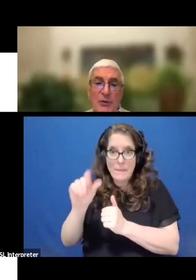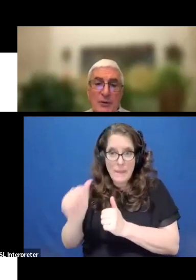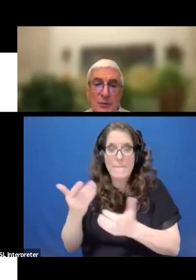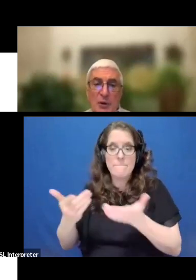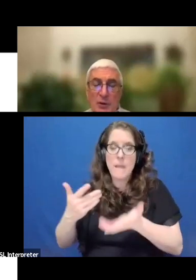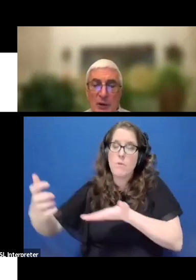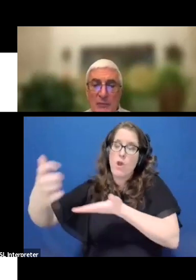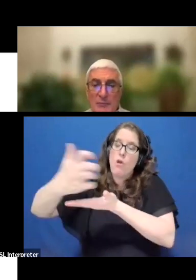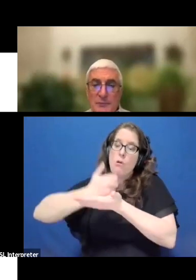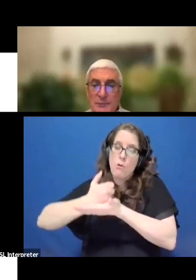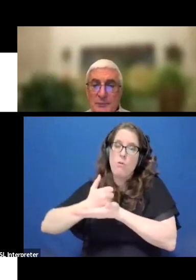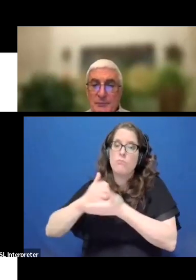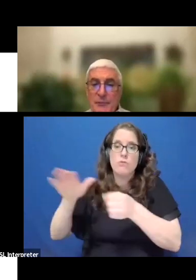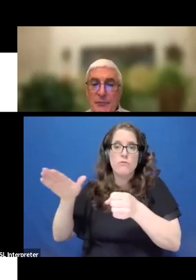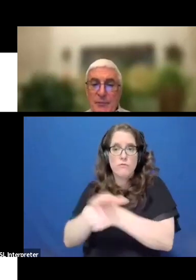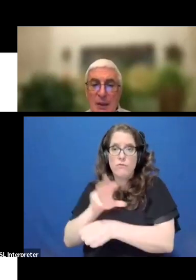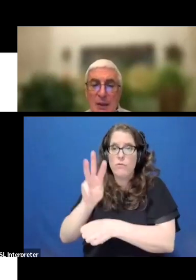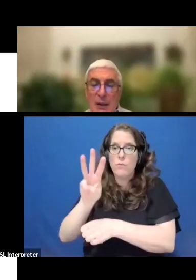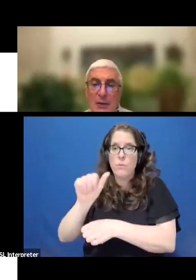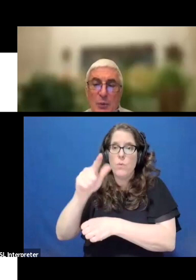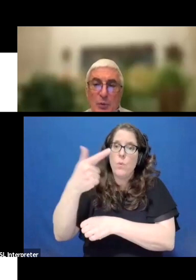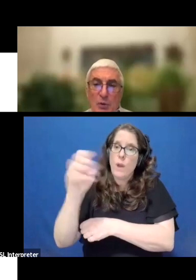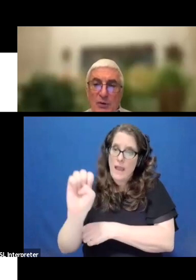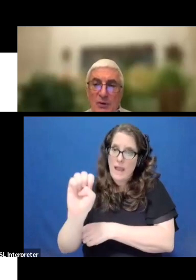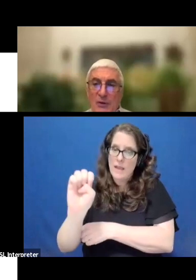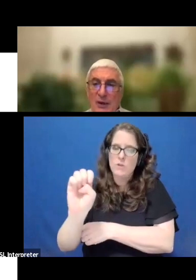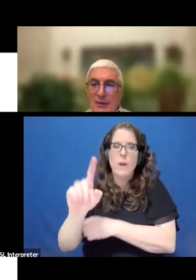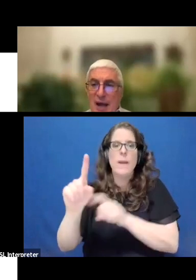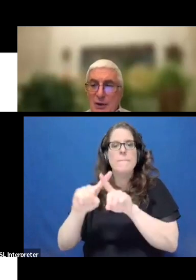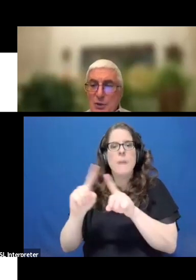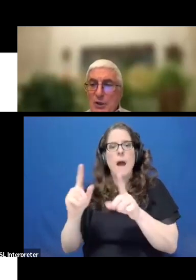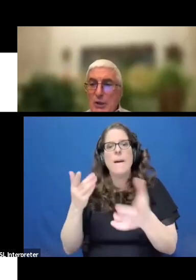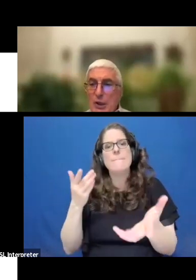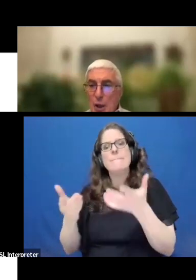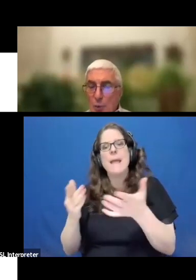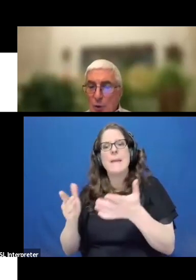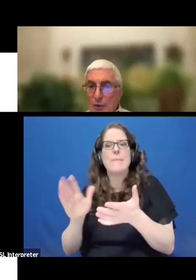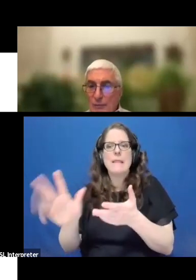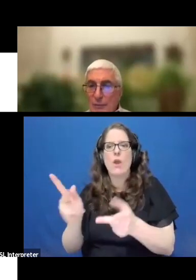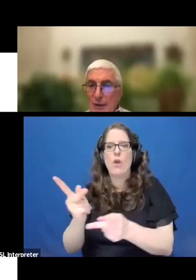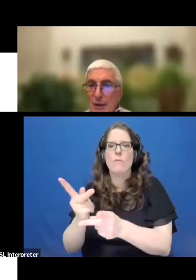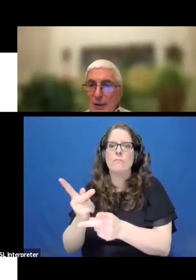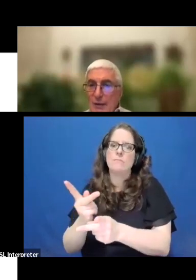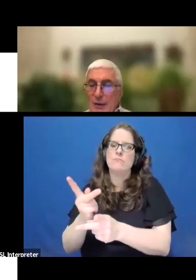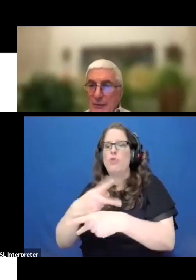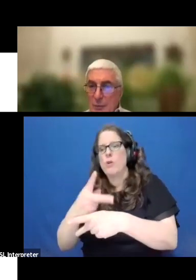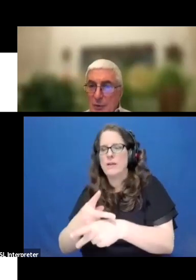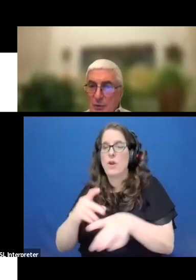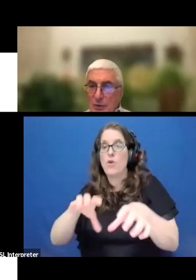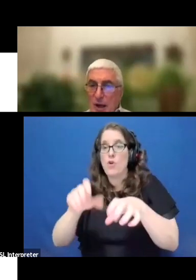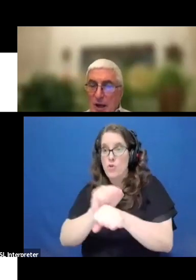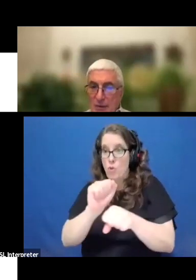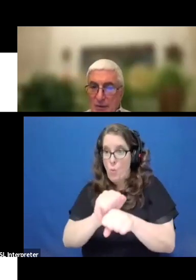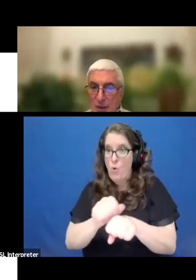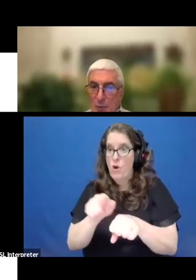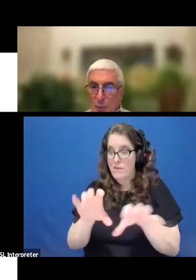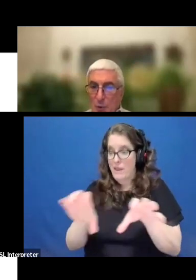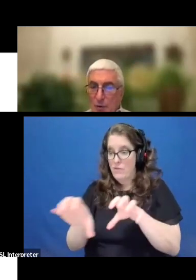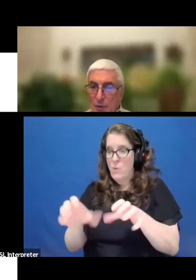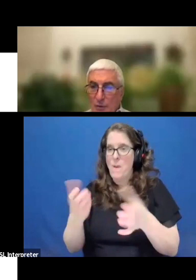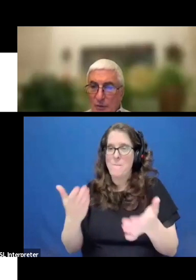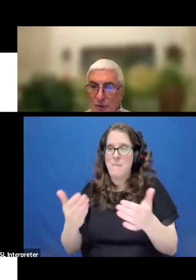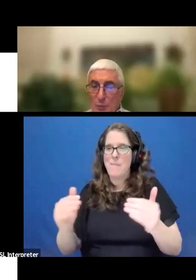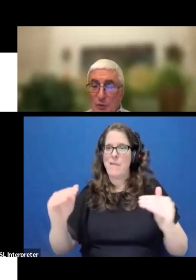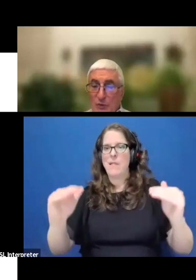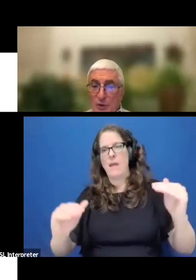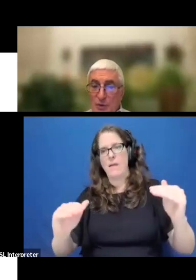of their disability, their productivity is actually lower than a typical non-disabled